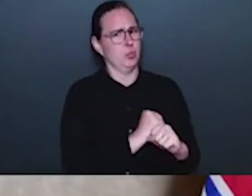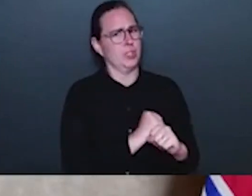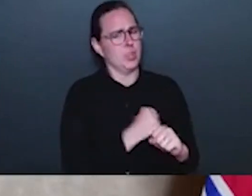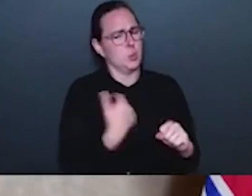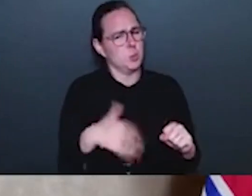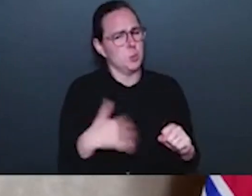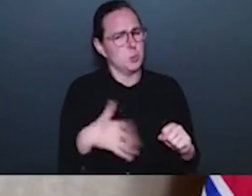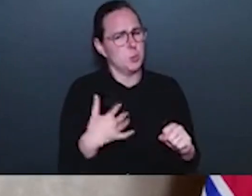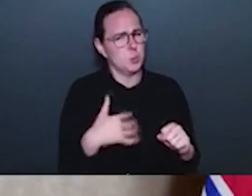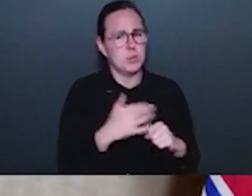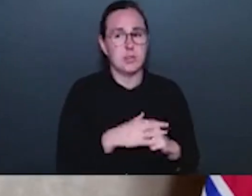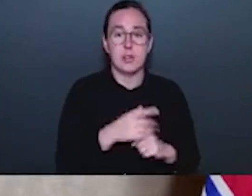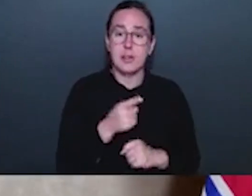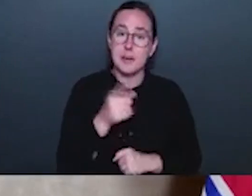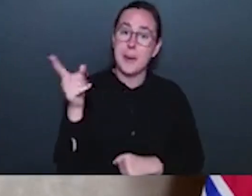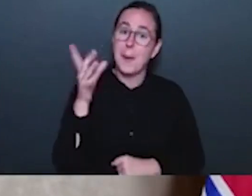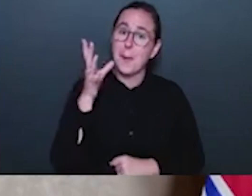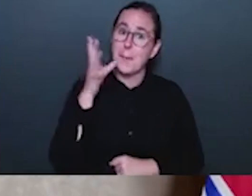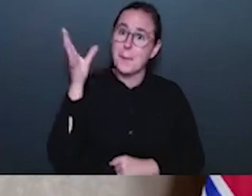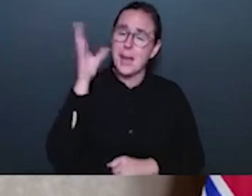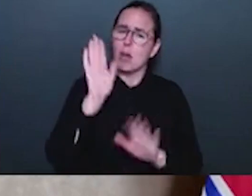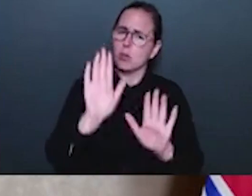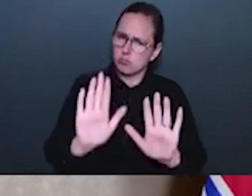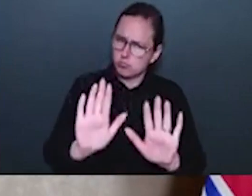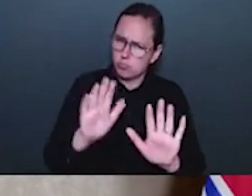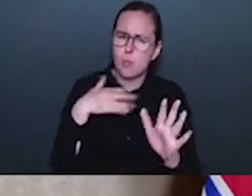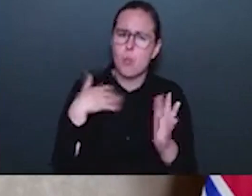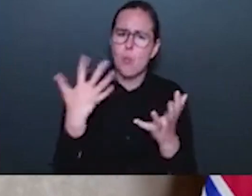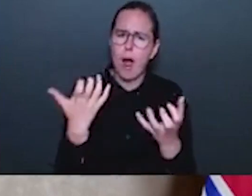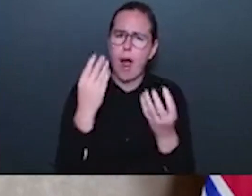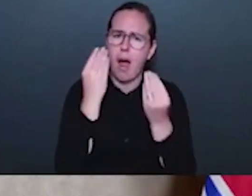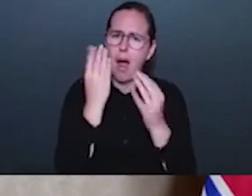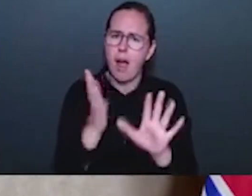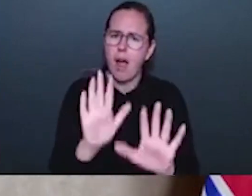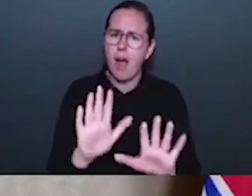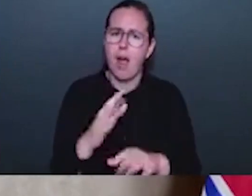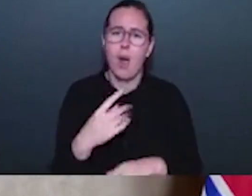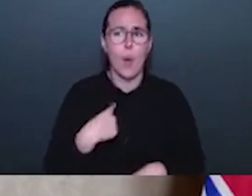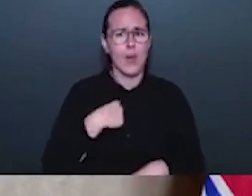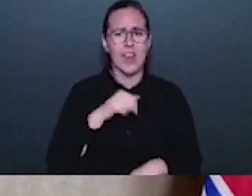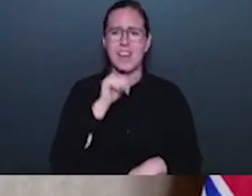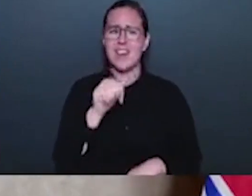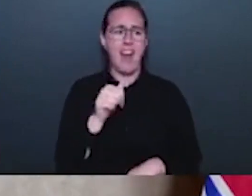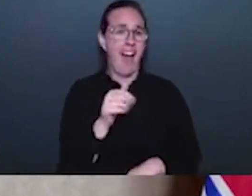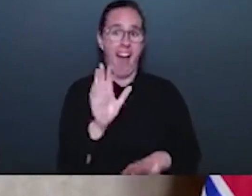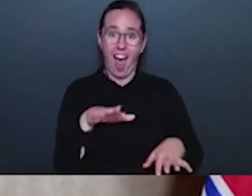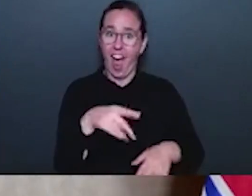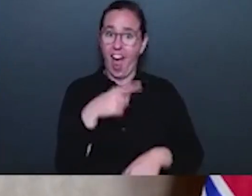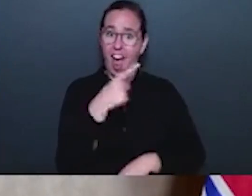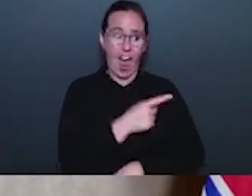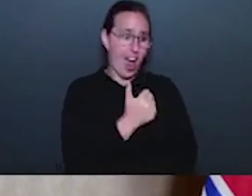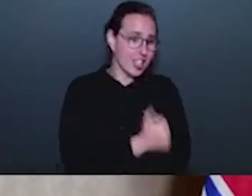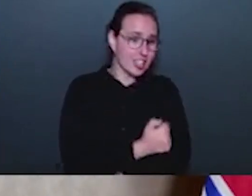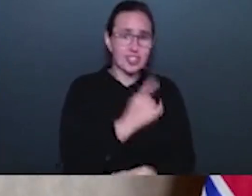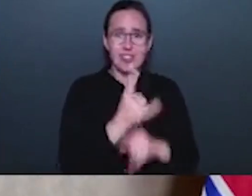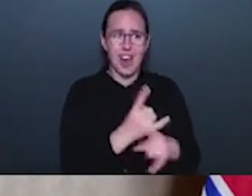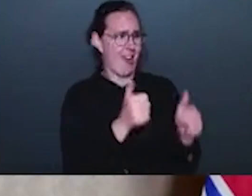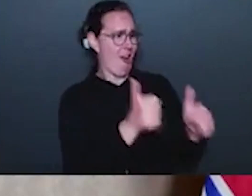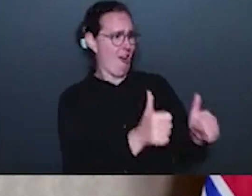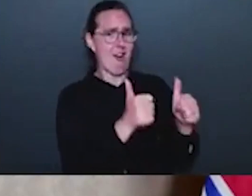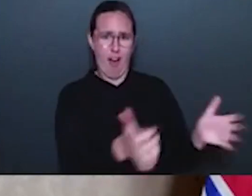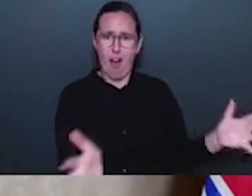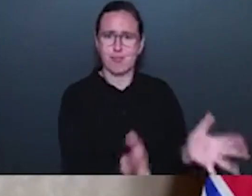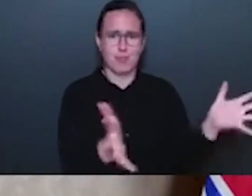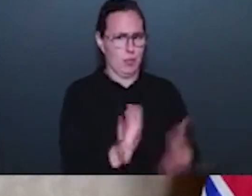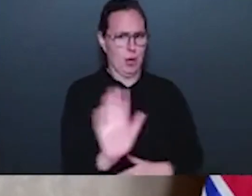parents to know that we've developed resources about decriminalization to support them and educators and school staff when they are talking to